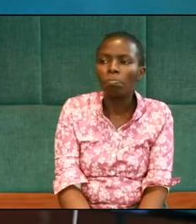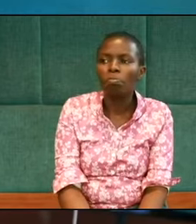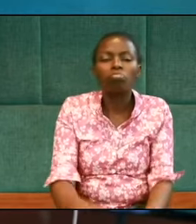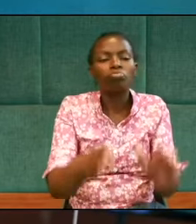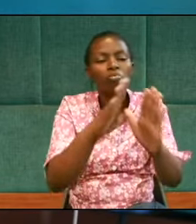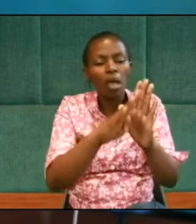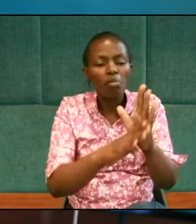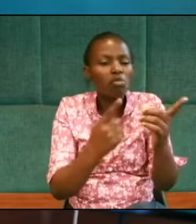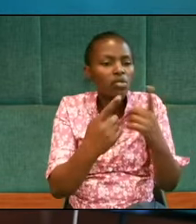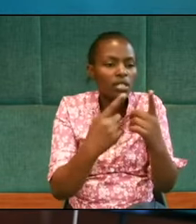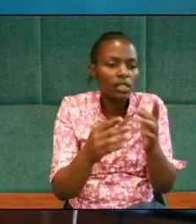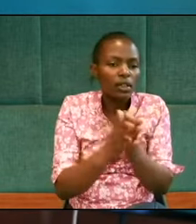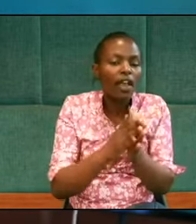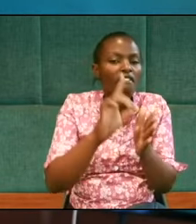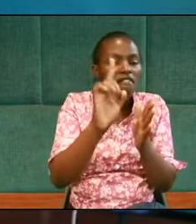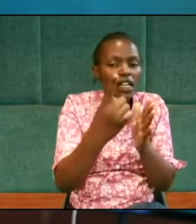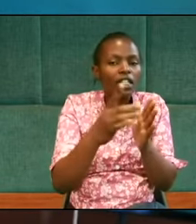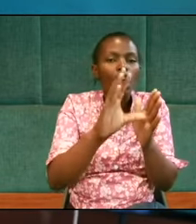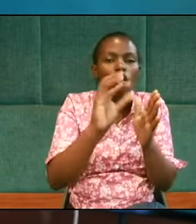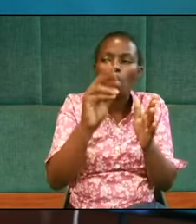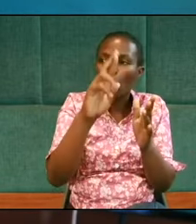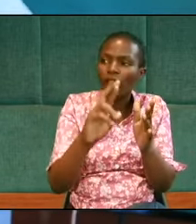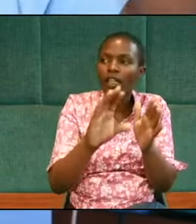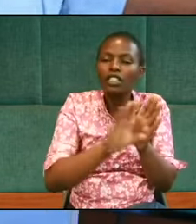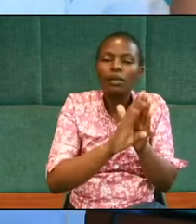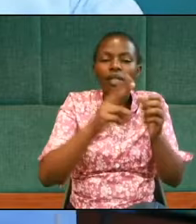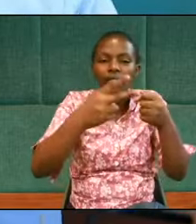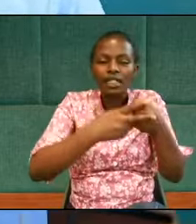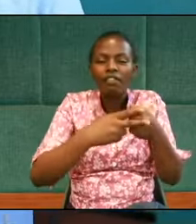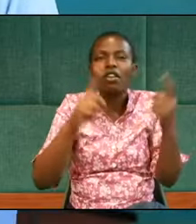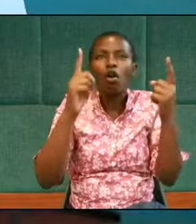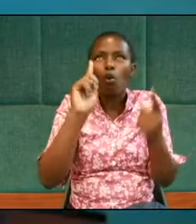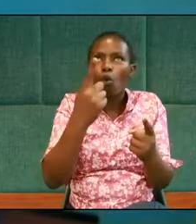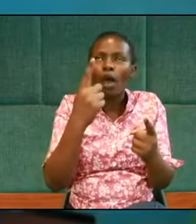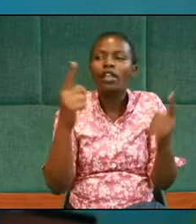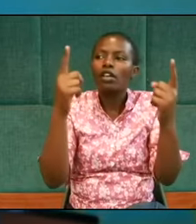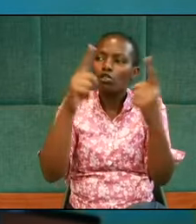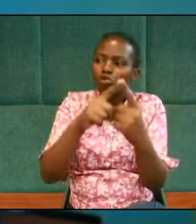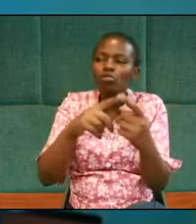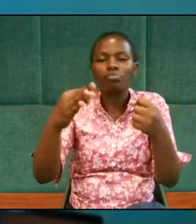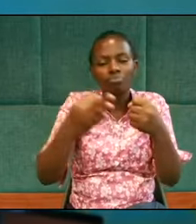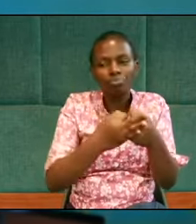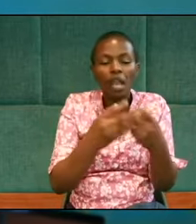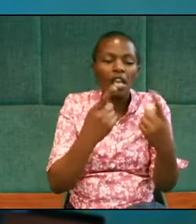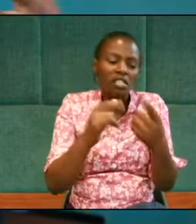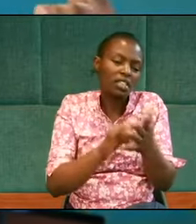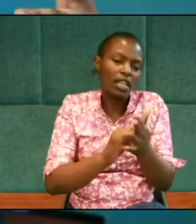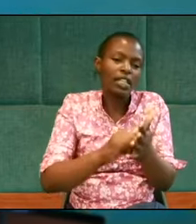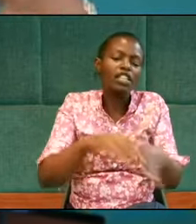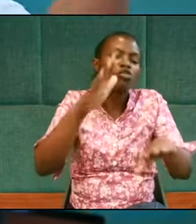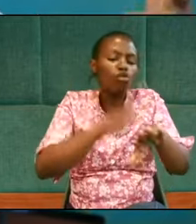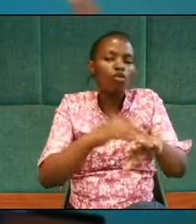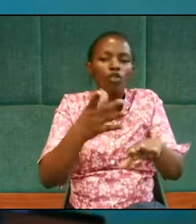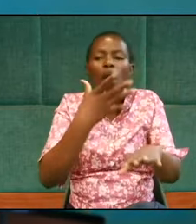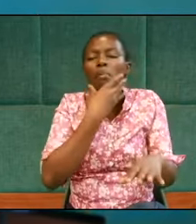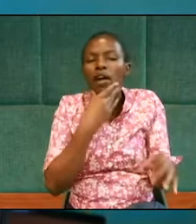The Bible says, 1 Corinthians 7, 1 and 8, it is good for a man to be single. In this